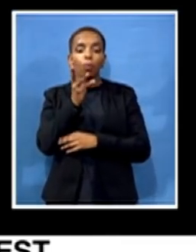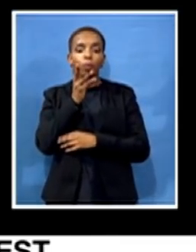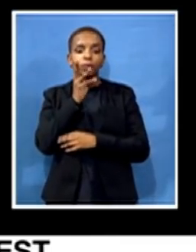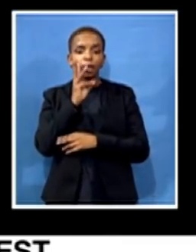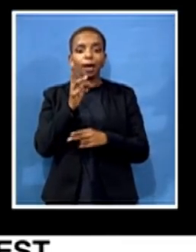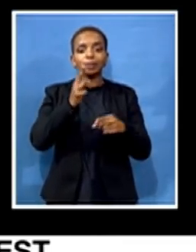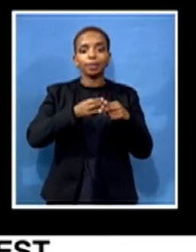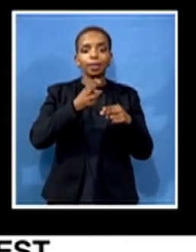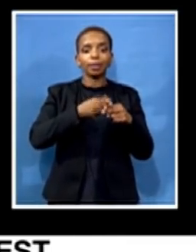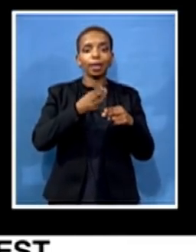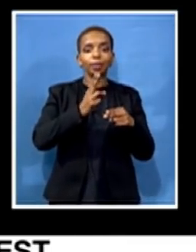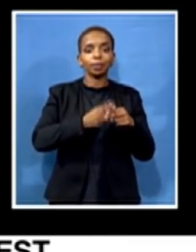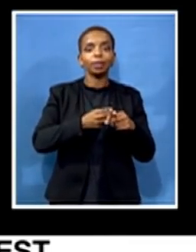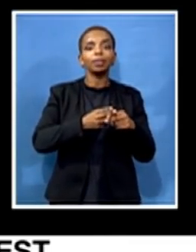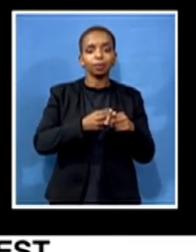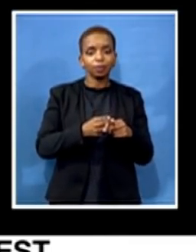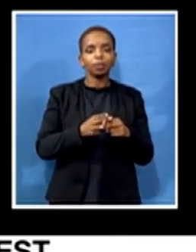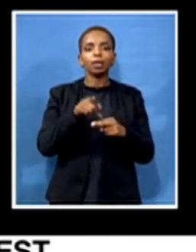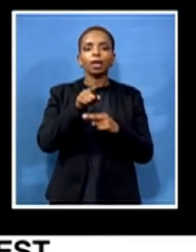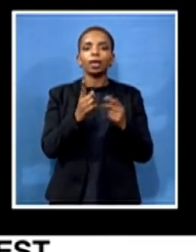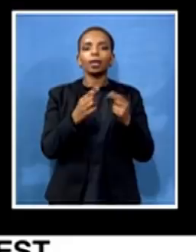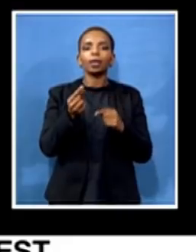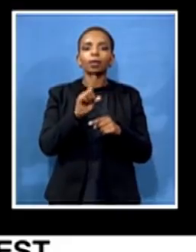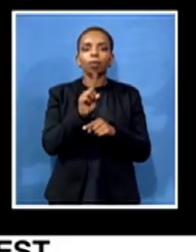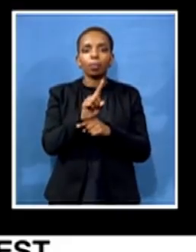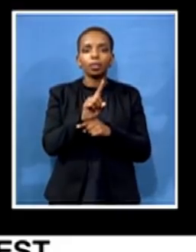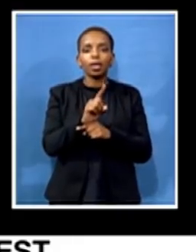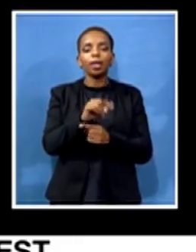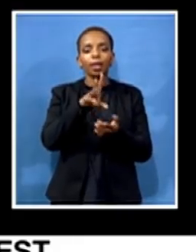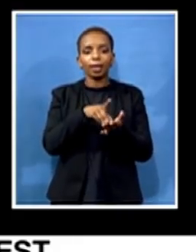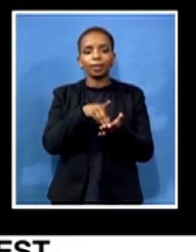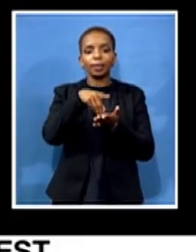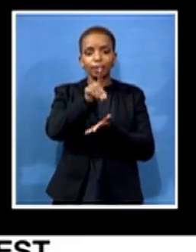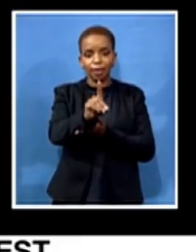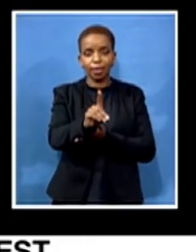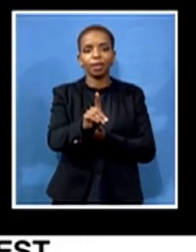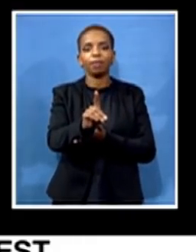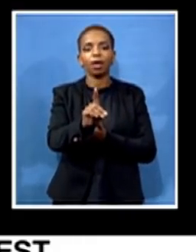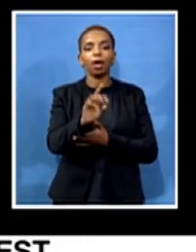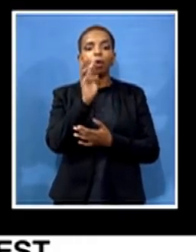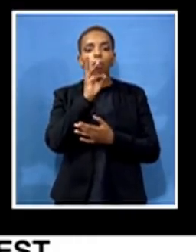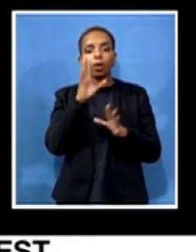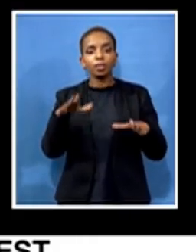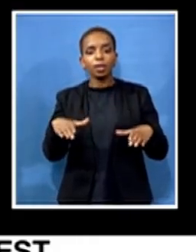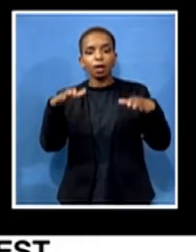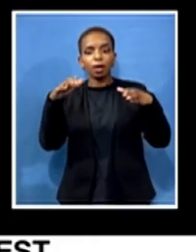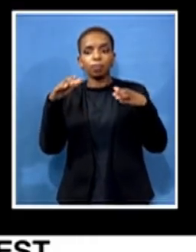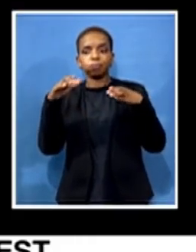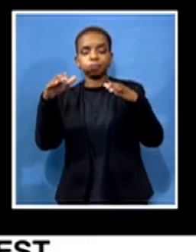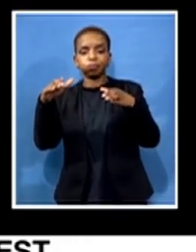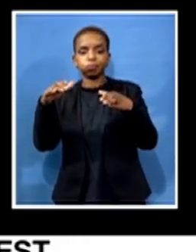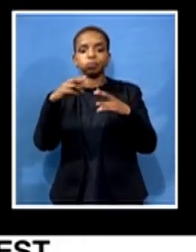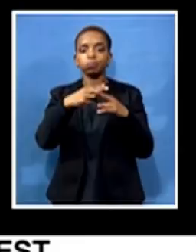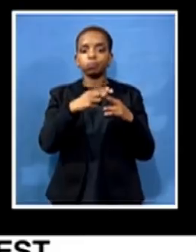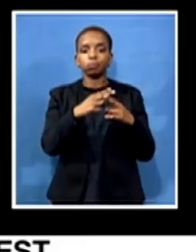tanks to the provinces and which will go to the districts and local